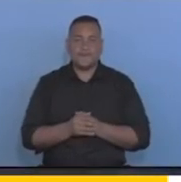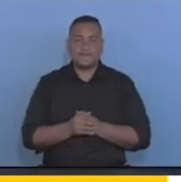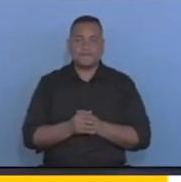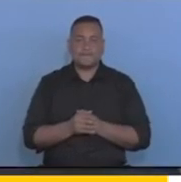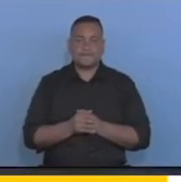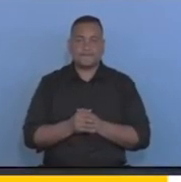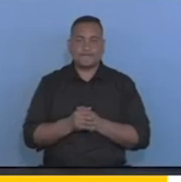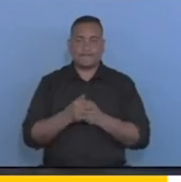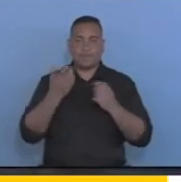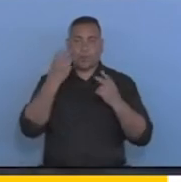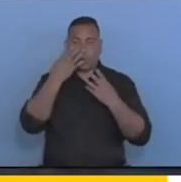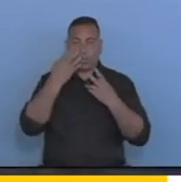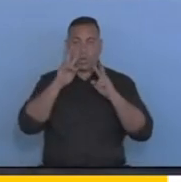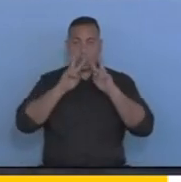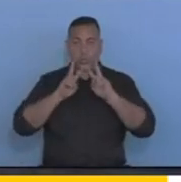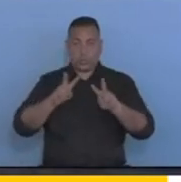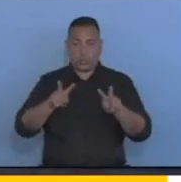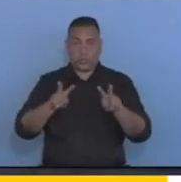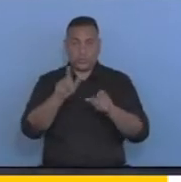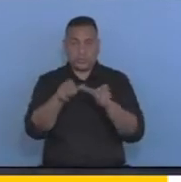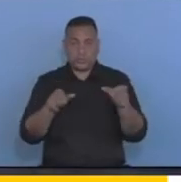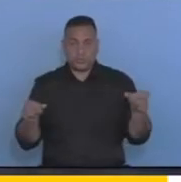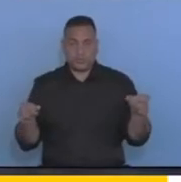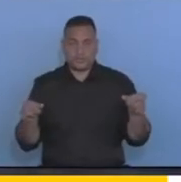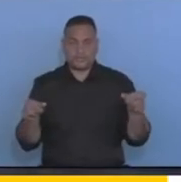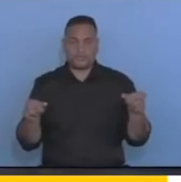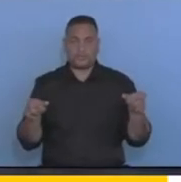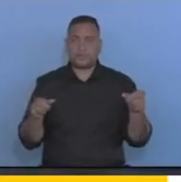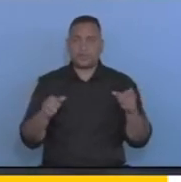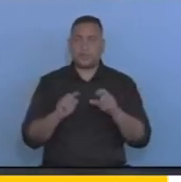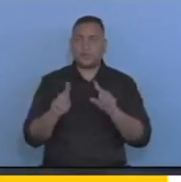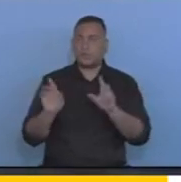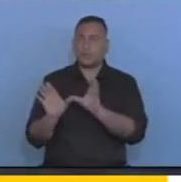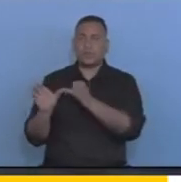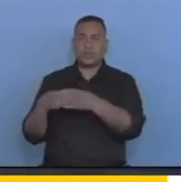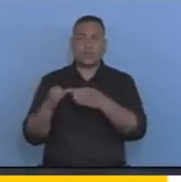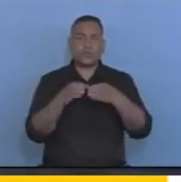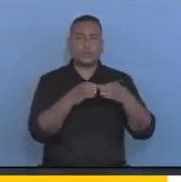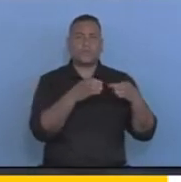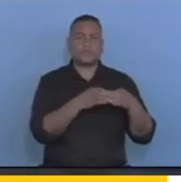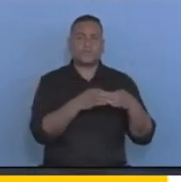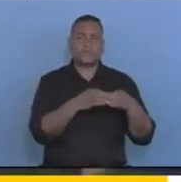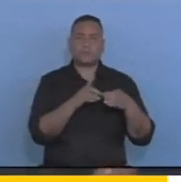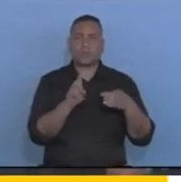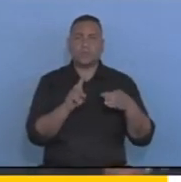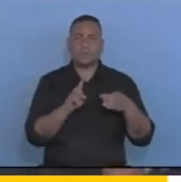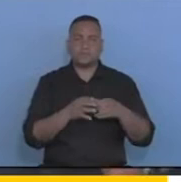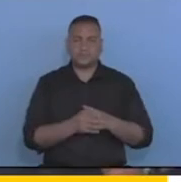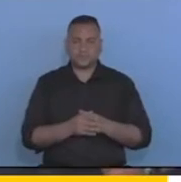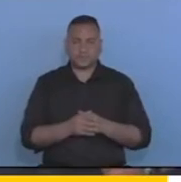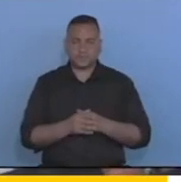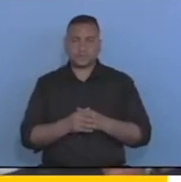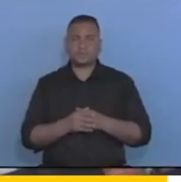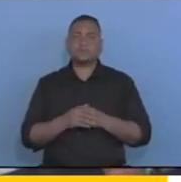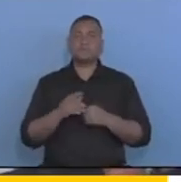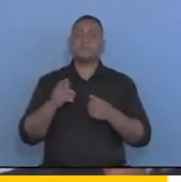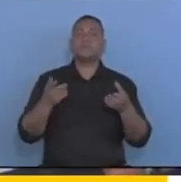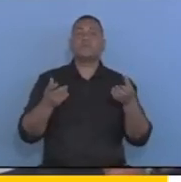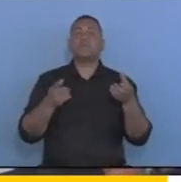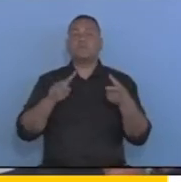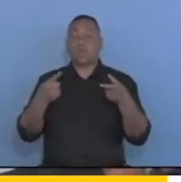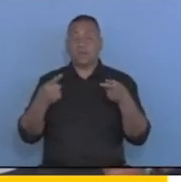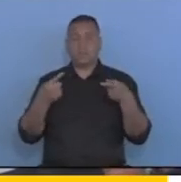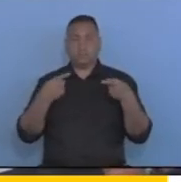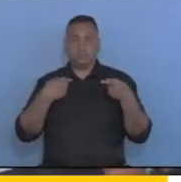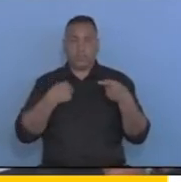department, so you look at what kind of age groups are you looking at now, considering what you've just said? Yeah. So you can imagine the age group varies. So there'll be anything